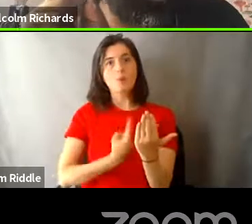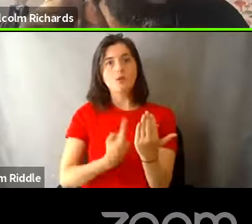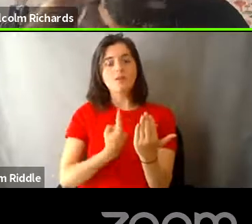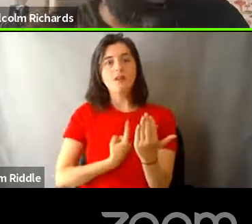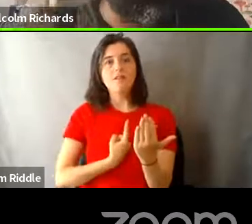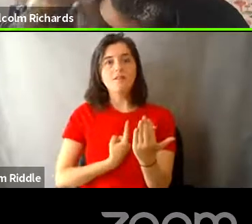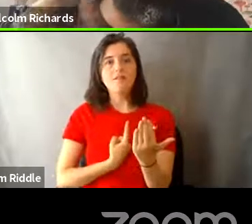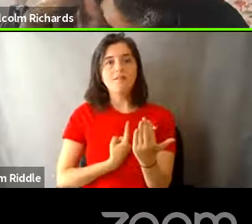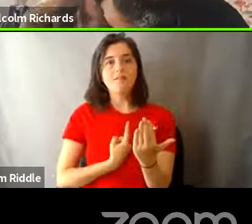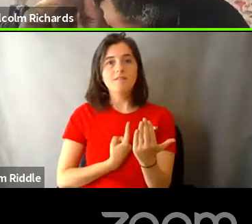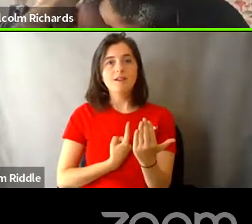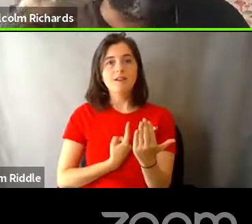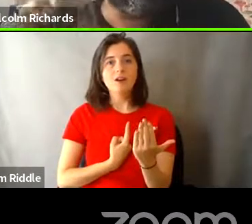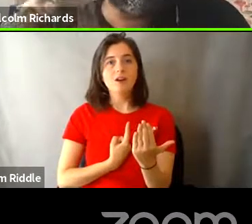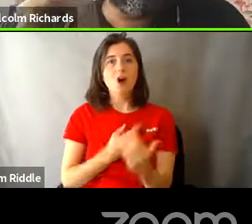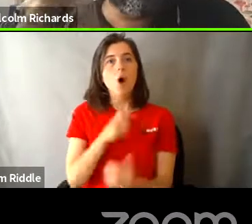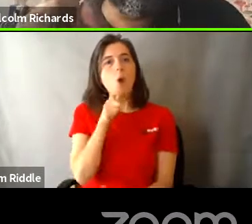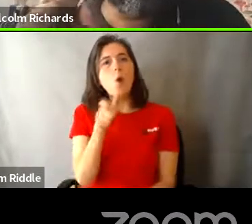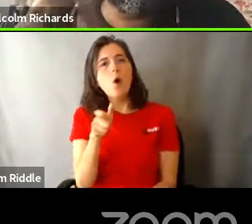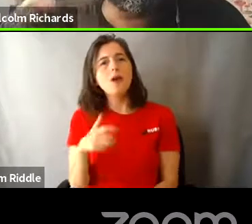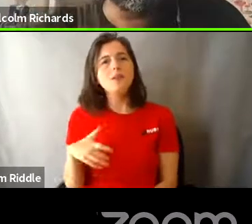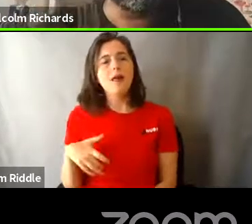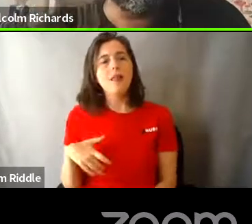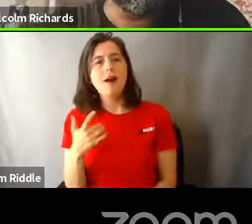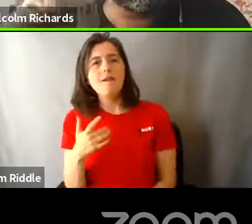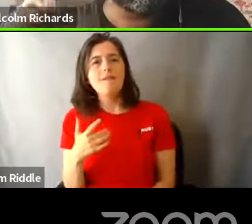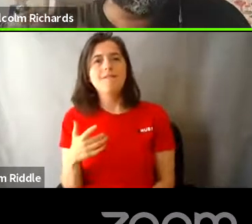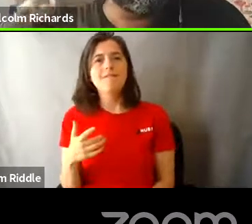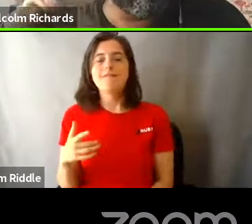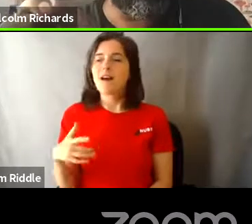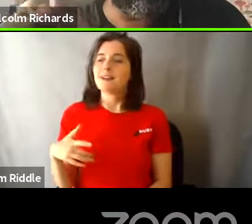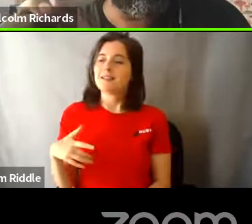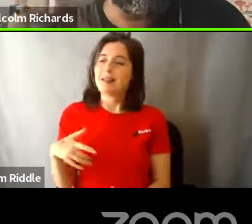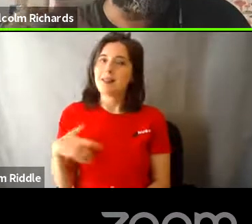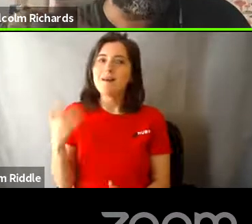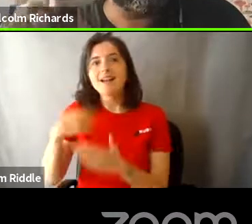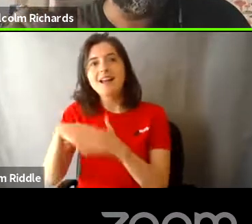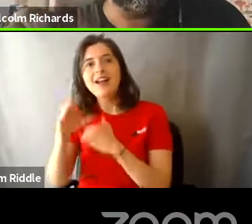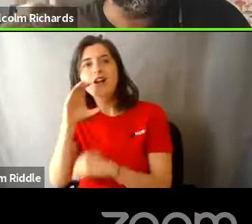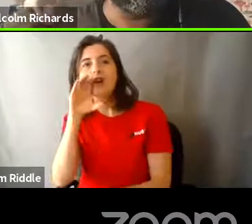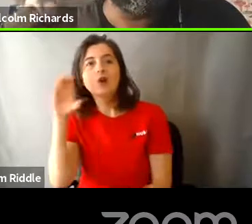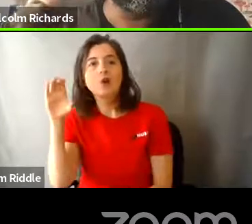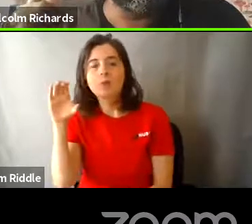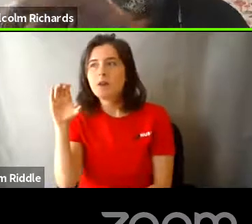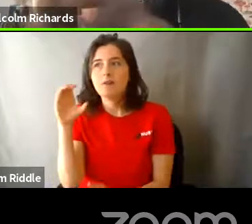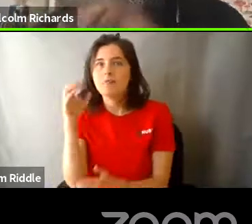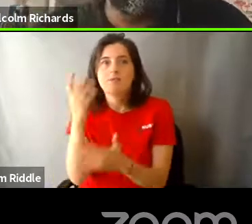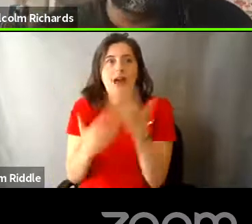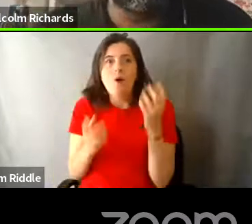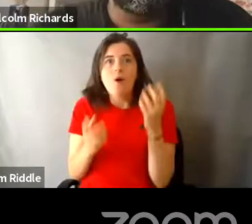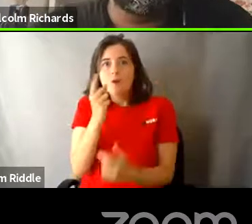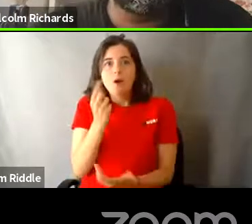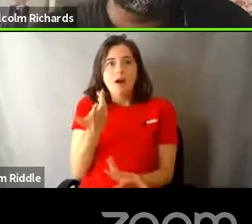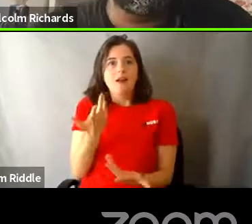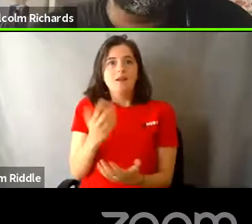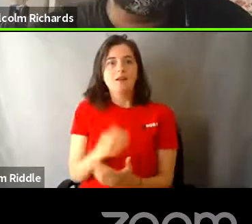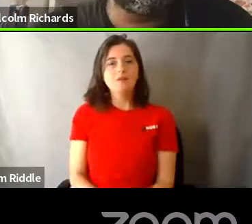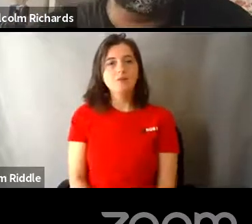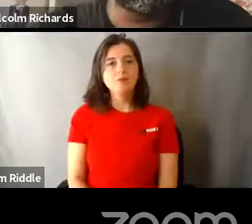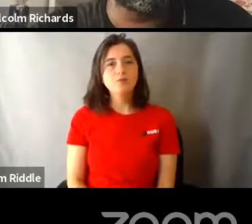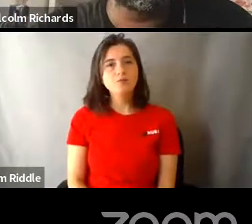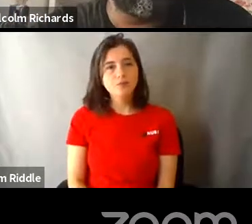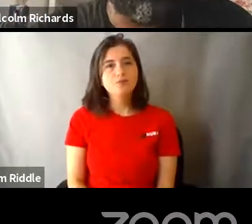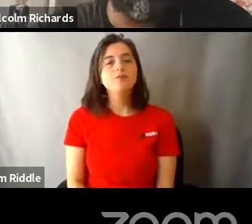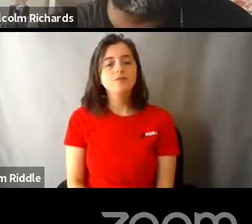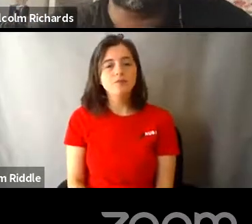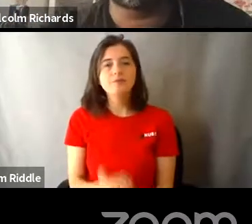words, life, and living in Cuba through any means necessary. Excellent, thank